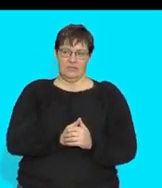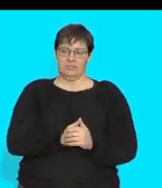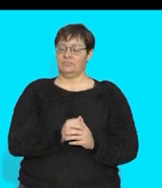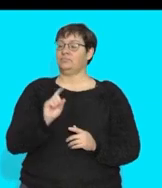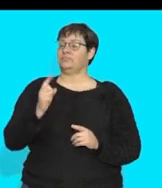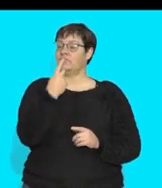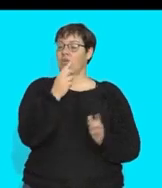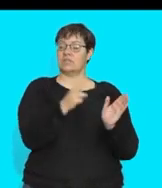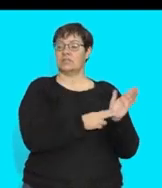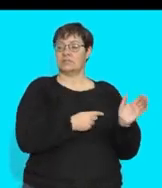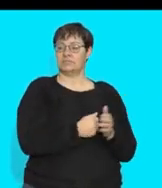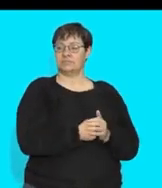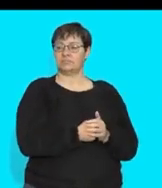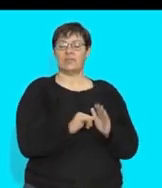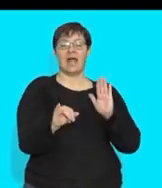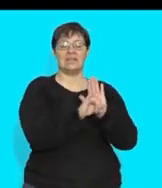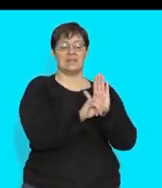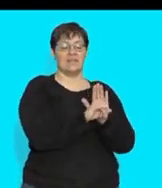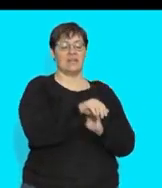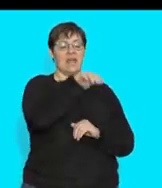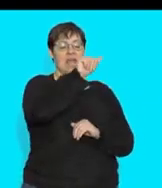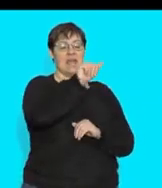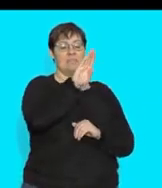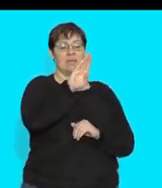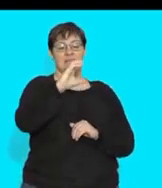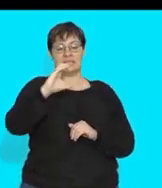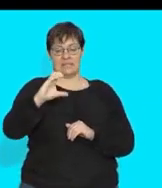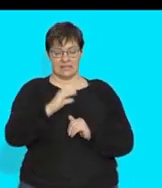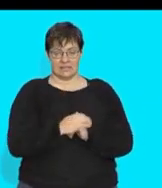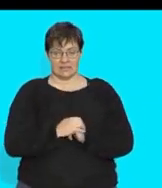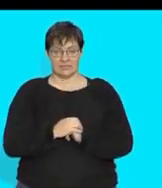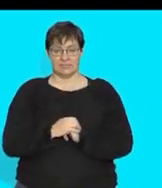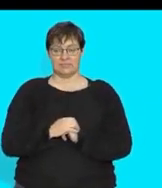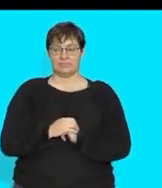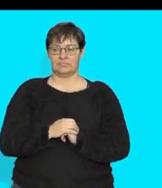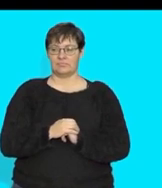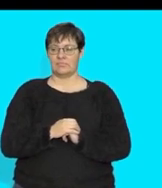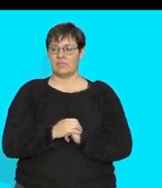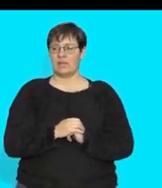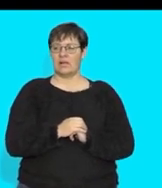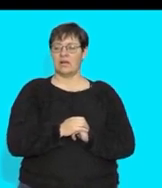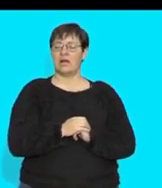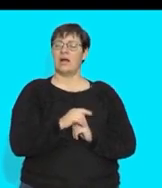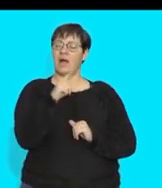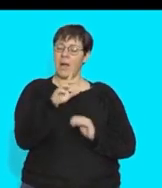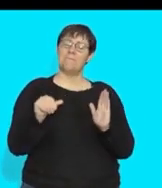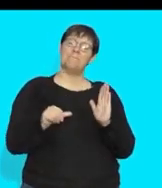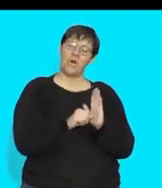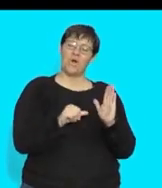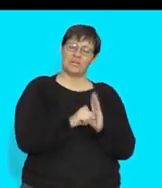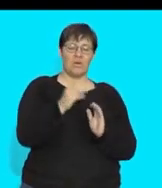diagram. Identify parts A, B, and C. So C, it's really important that you know your